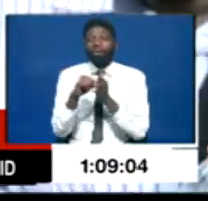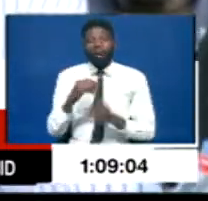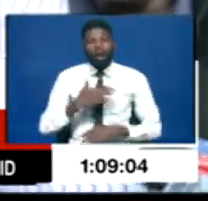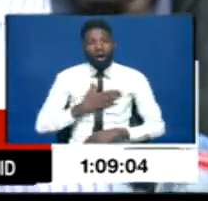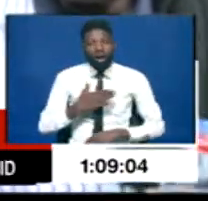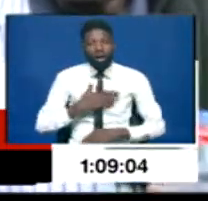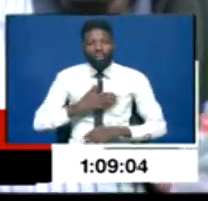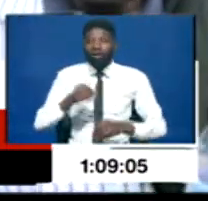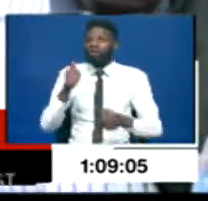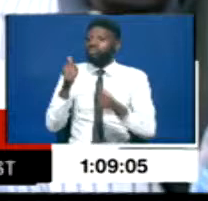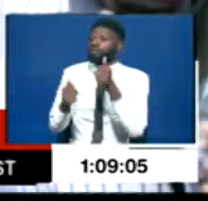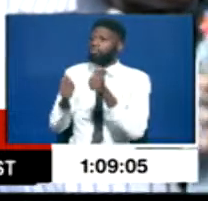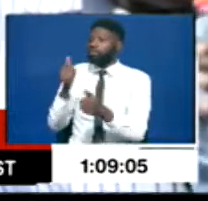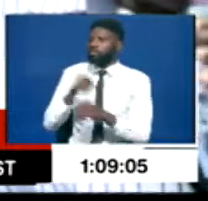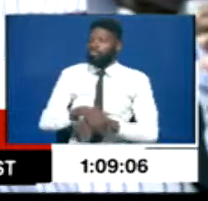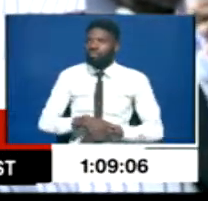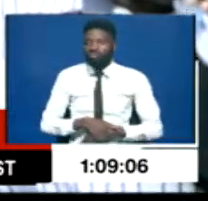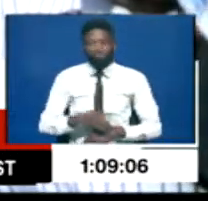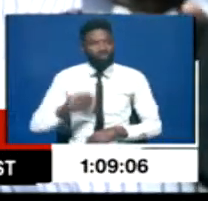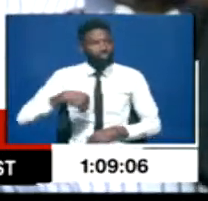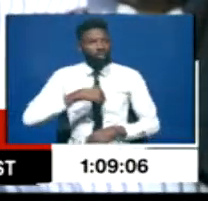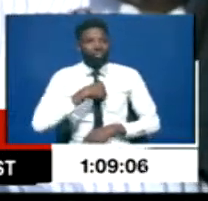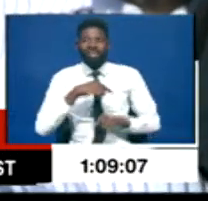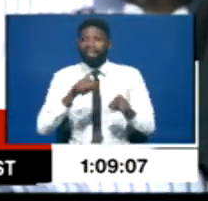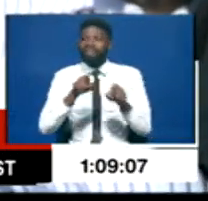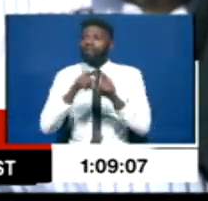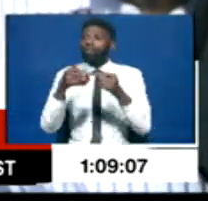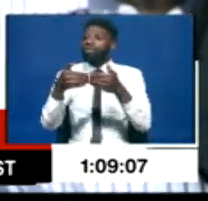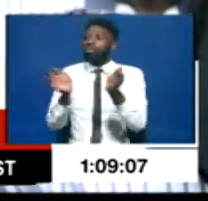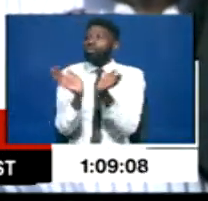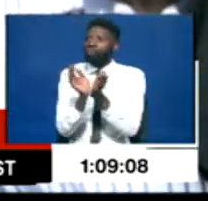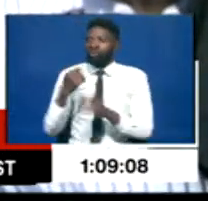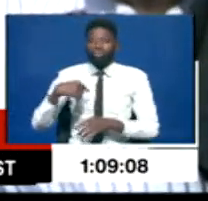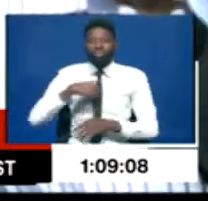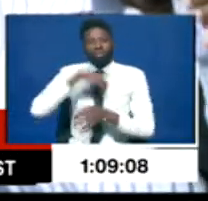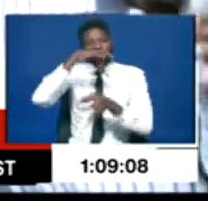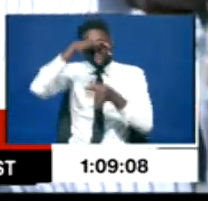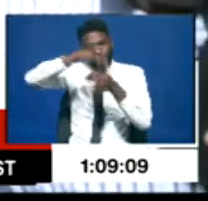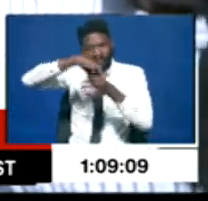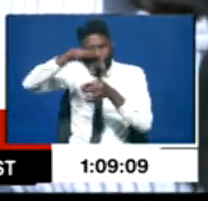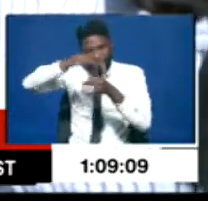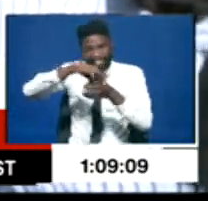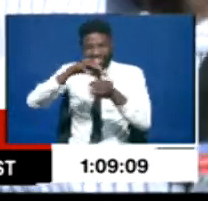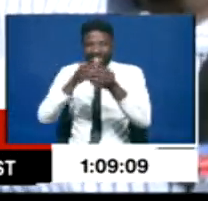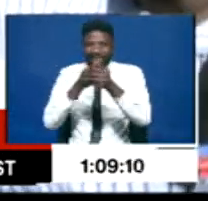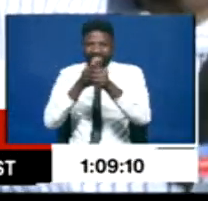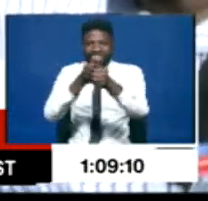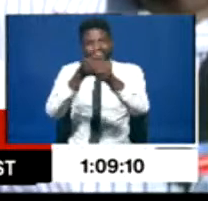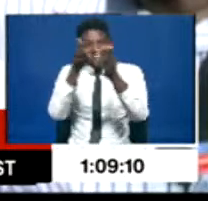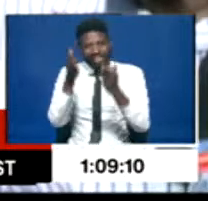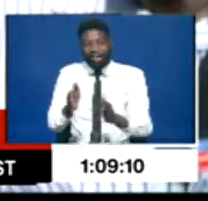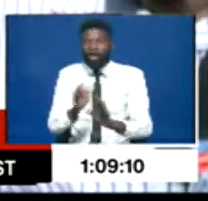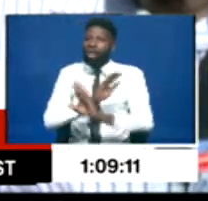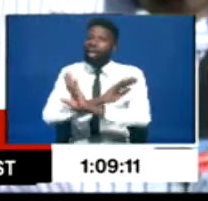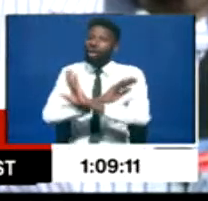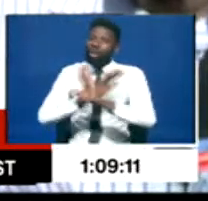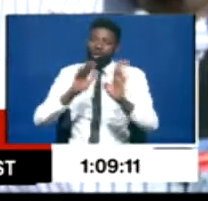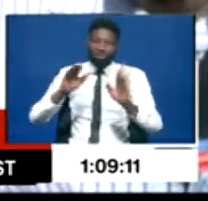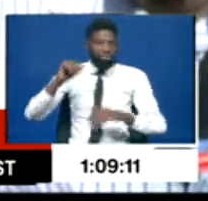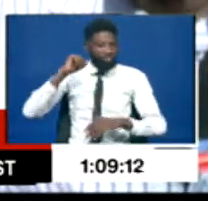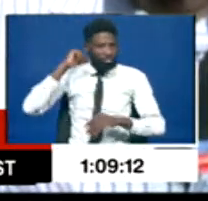kama jamii, tuna vote viongozi, sio chama. Kwa sababu, hakuna kitu